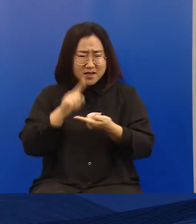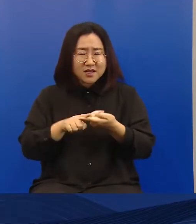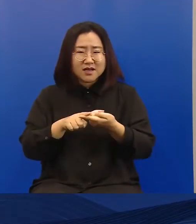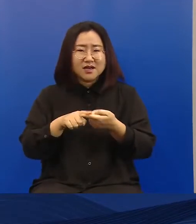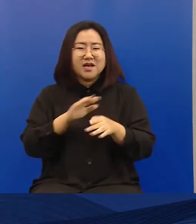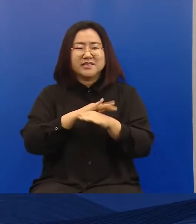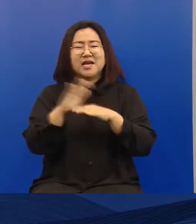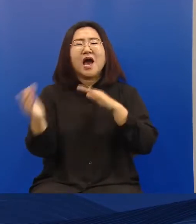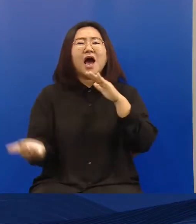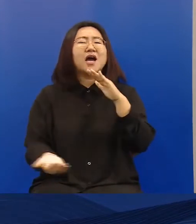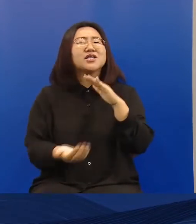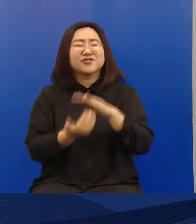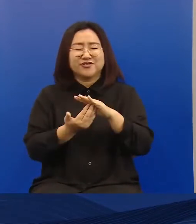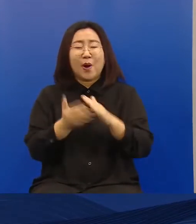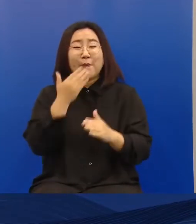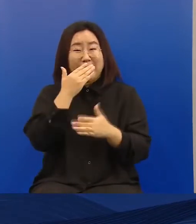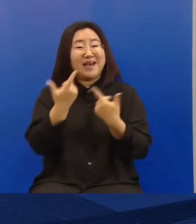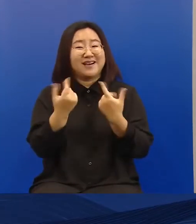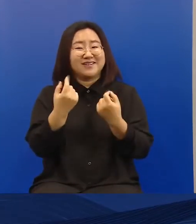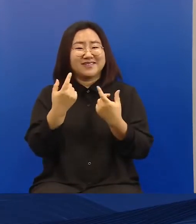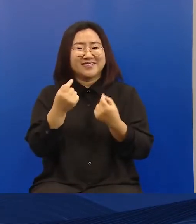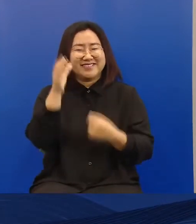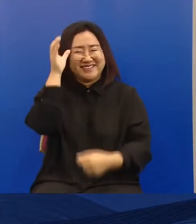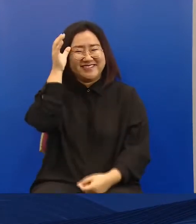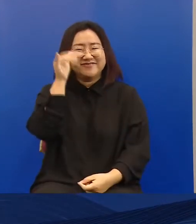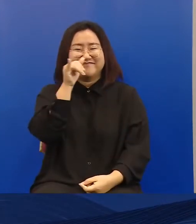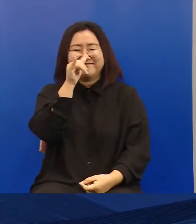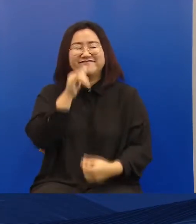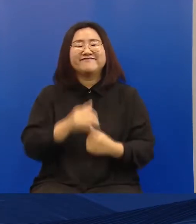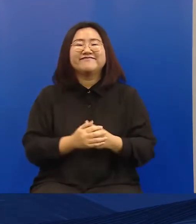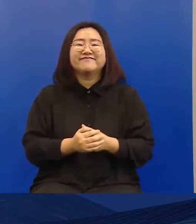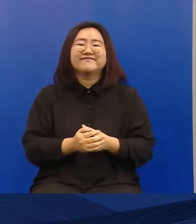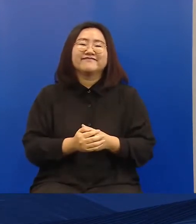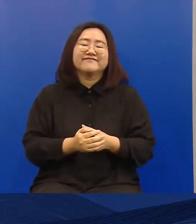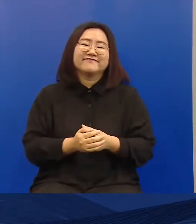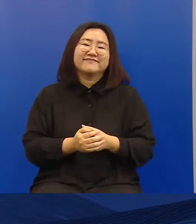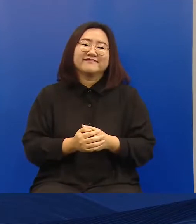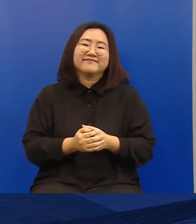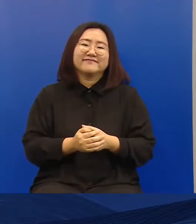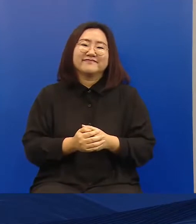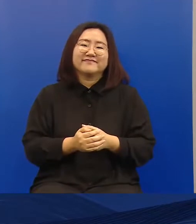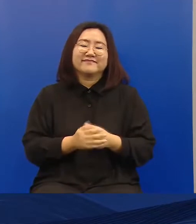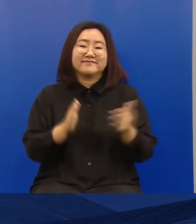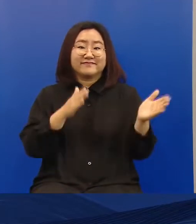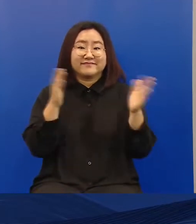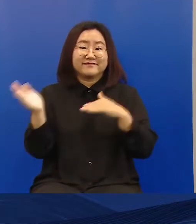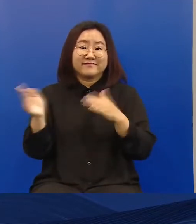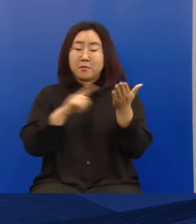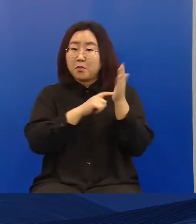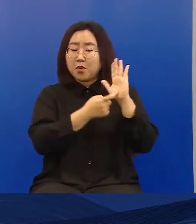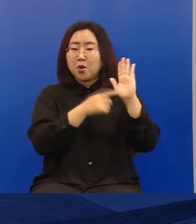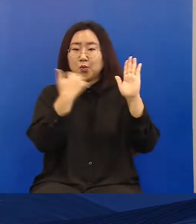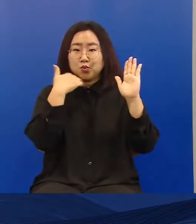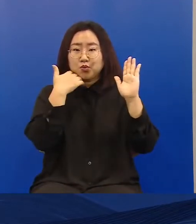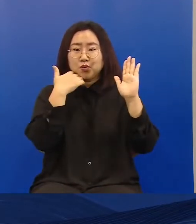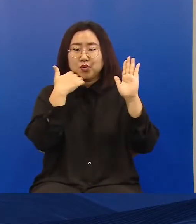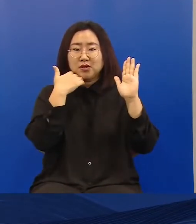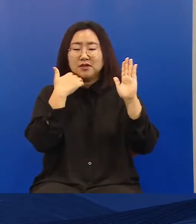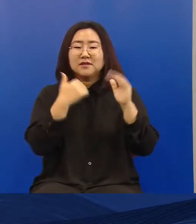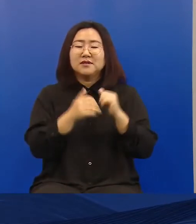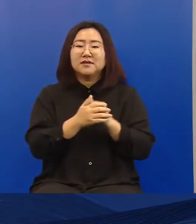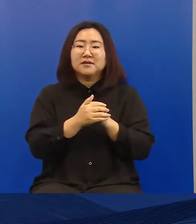As he mentioned, I hope to see more of measures and policies to be carried